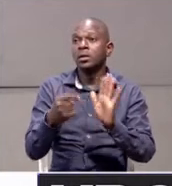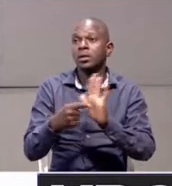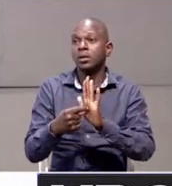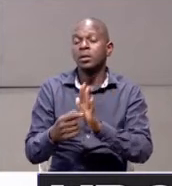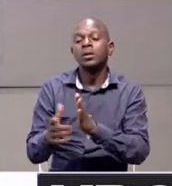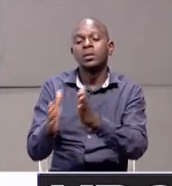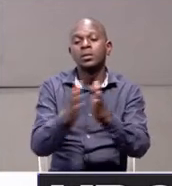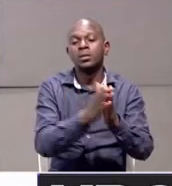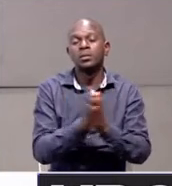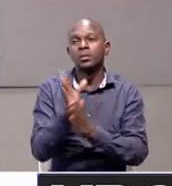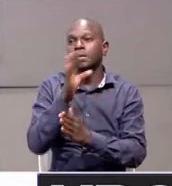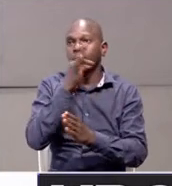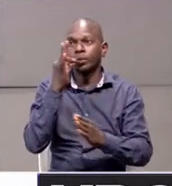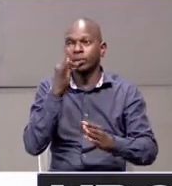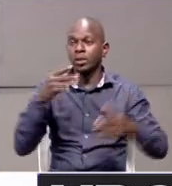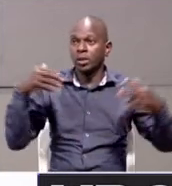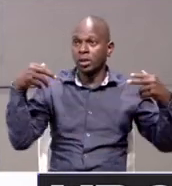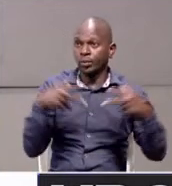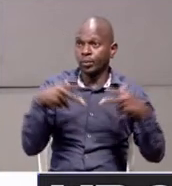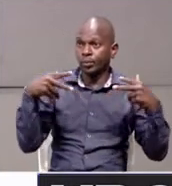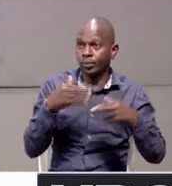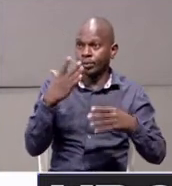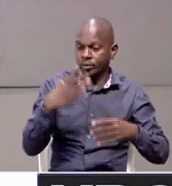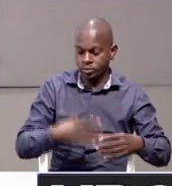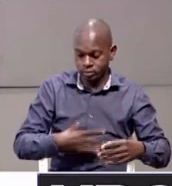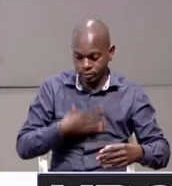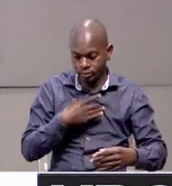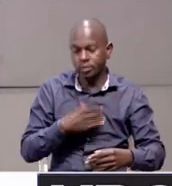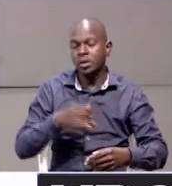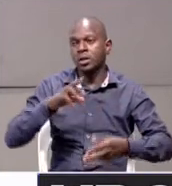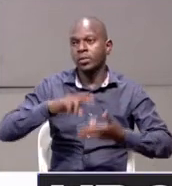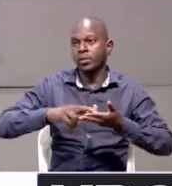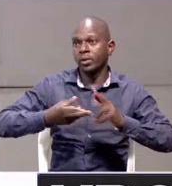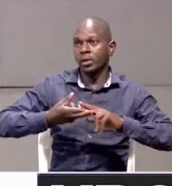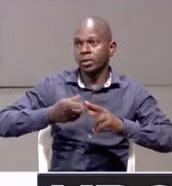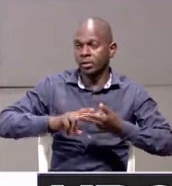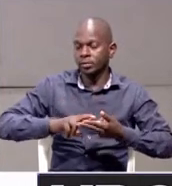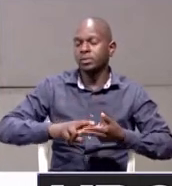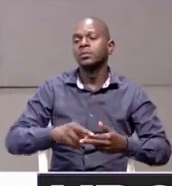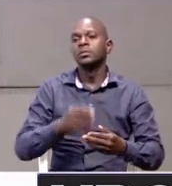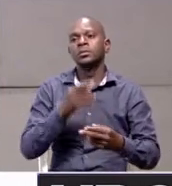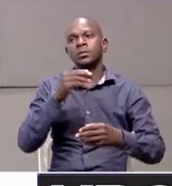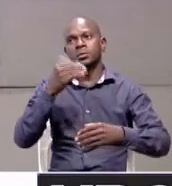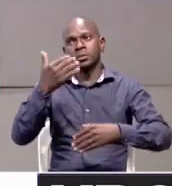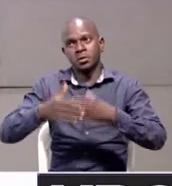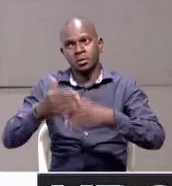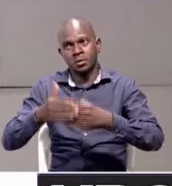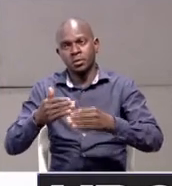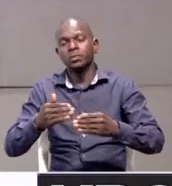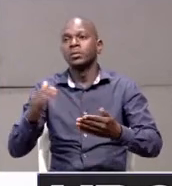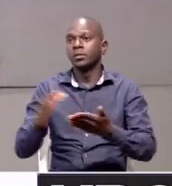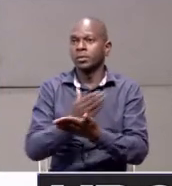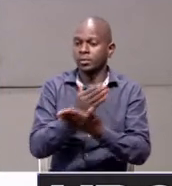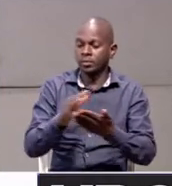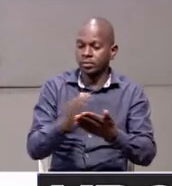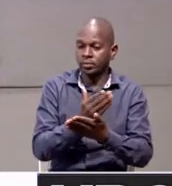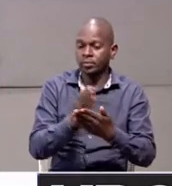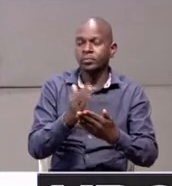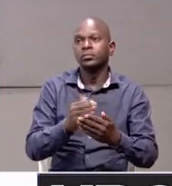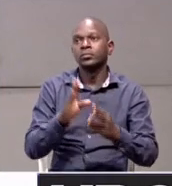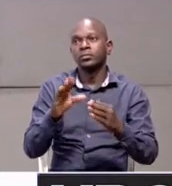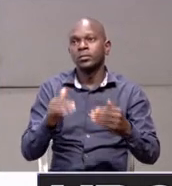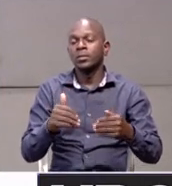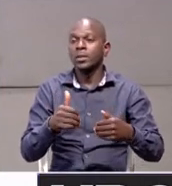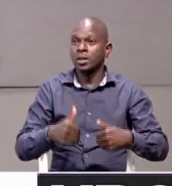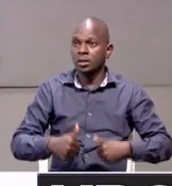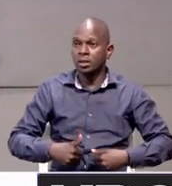together at iftar dinners with guests, relatives, neighbors, and friends. Sharing of God's gifts by rich and poor,